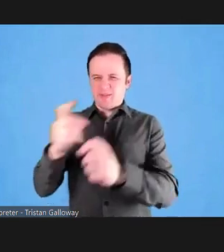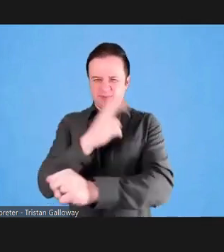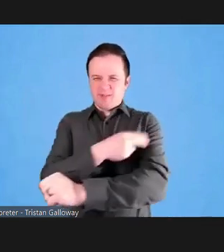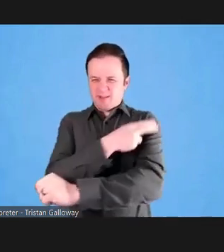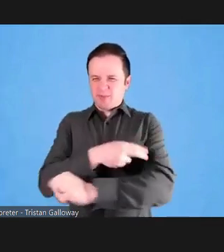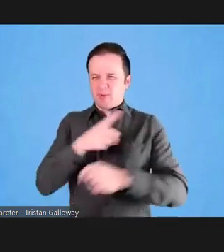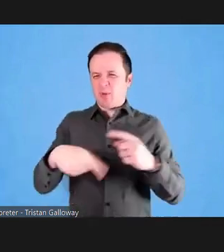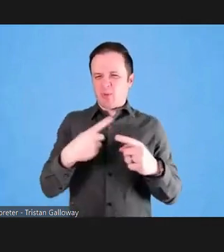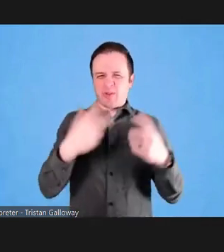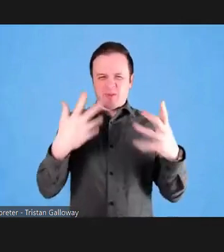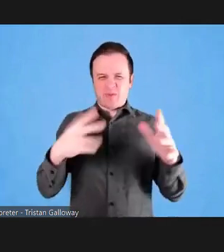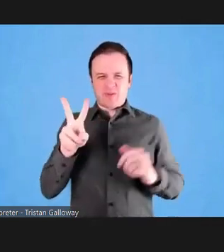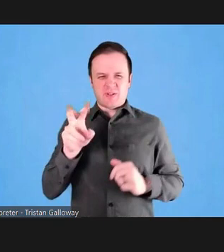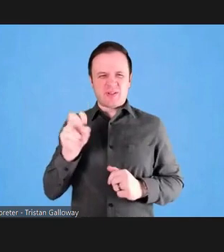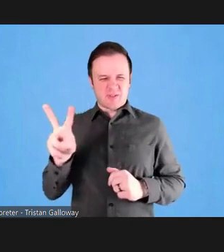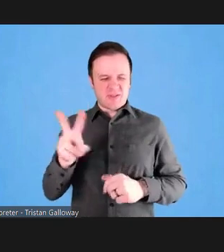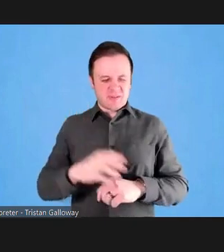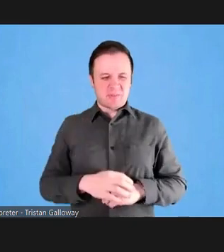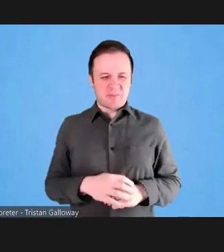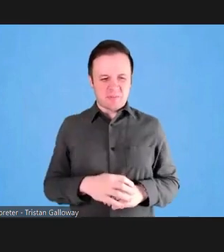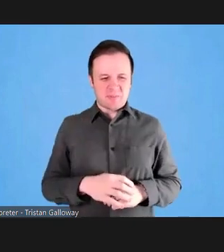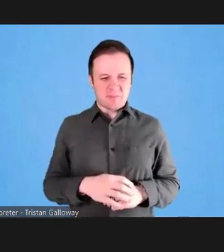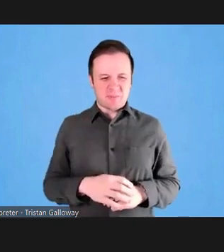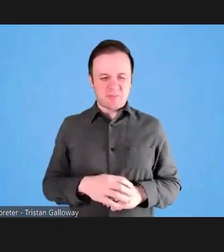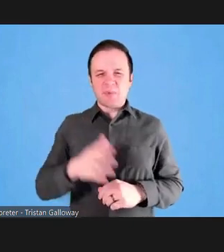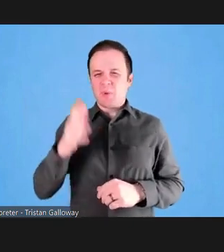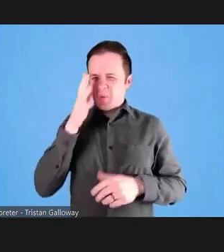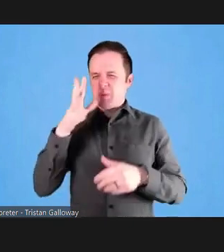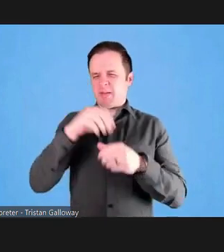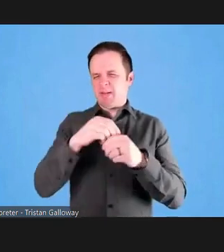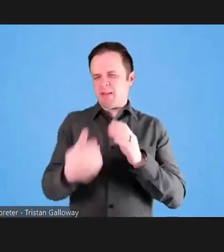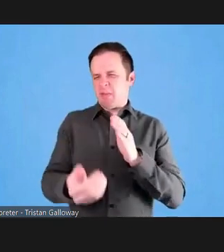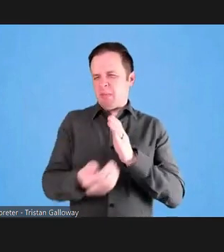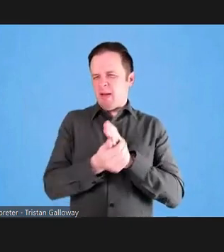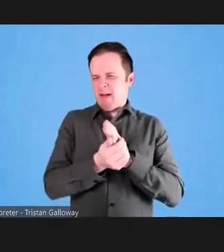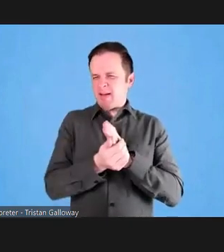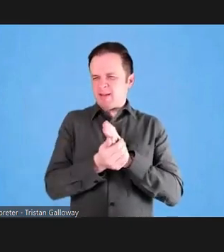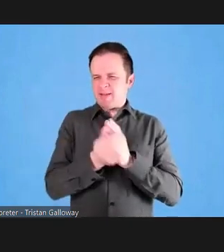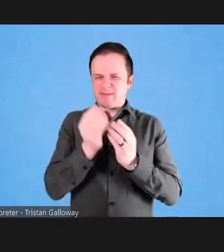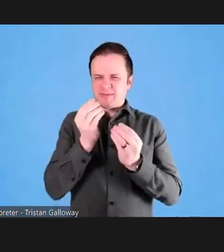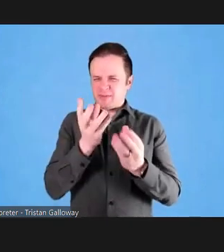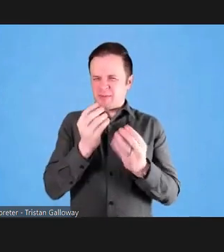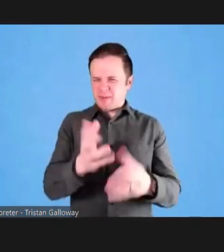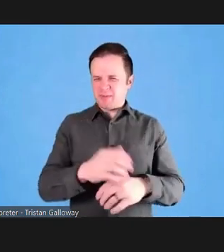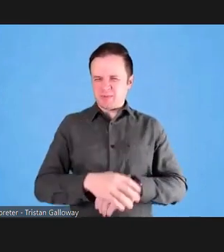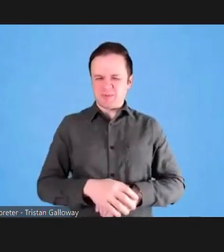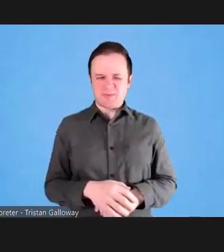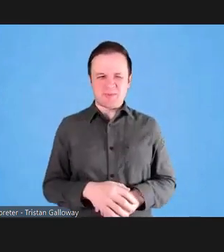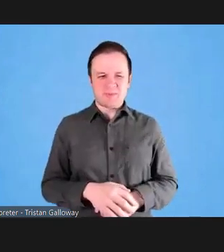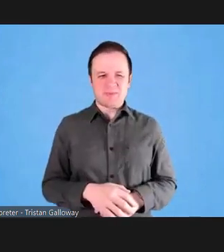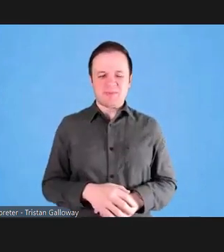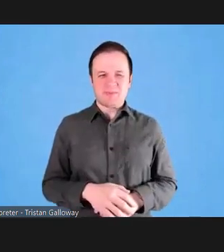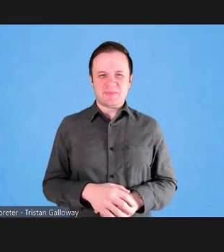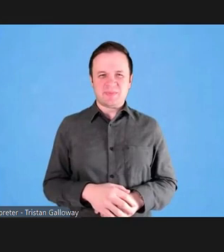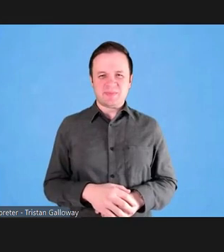they have completed the VSV. It will be included in your packet of materials.